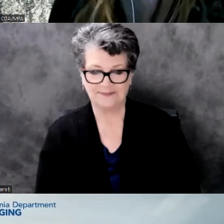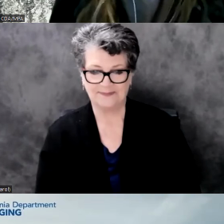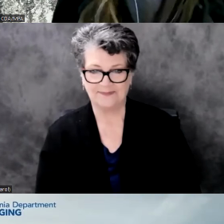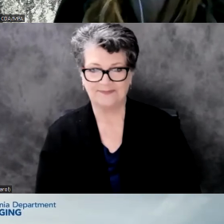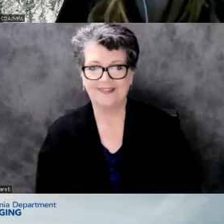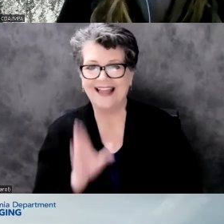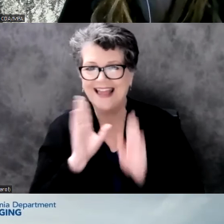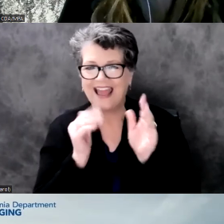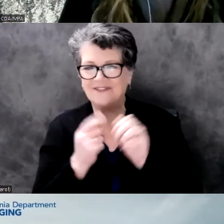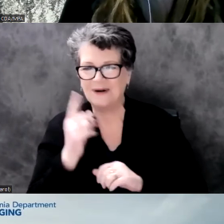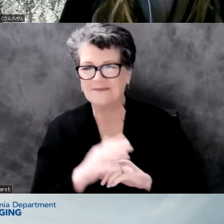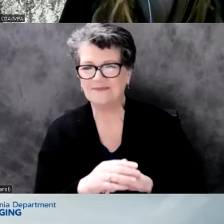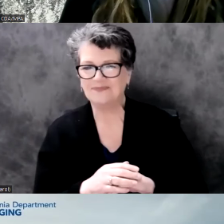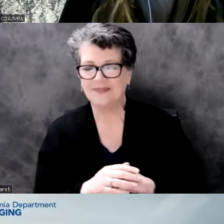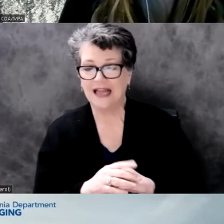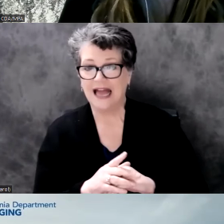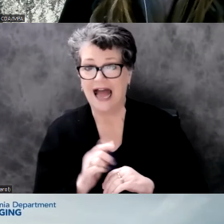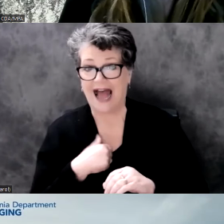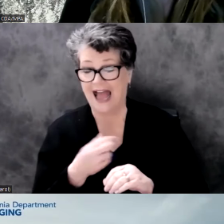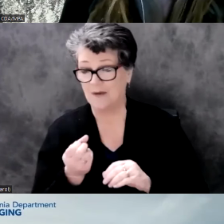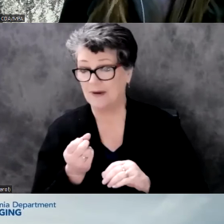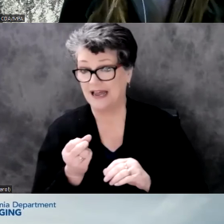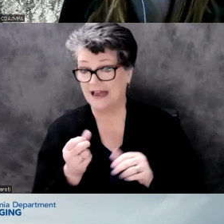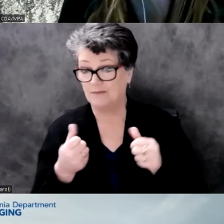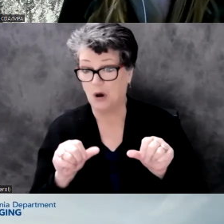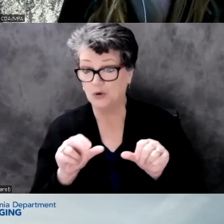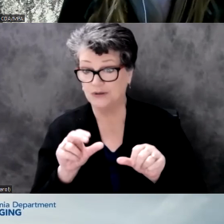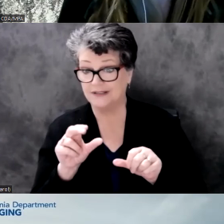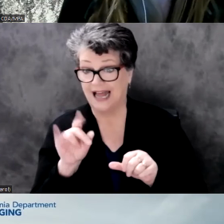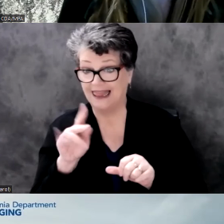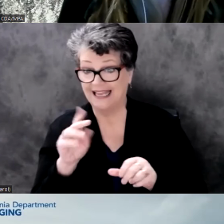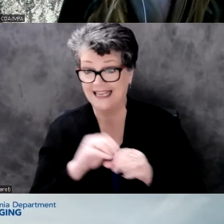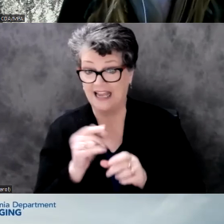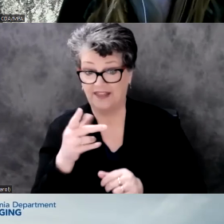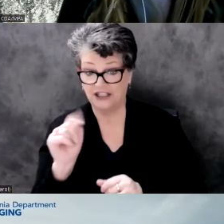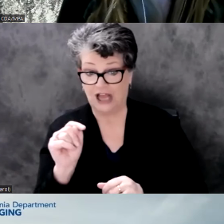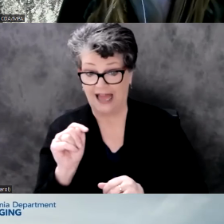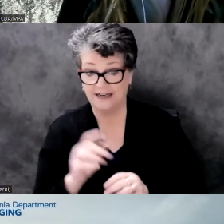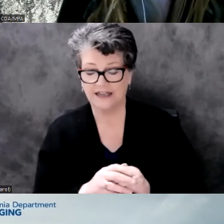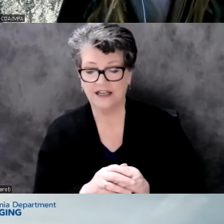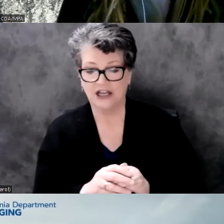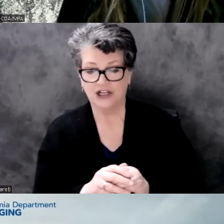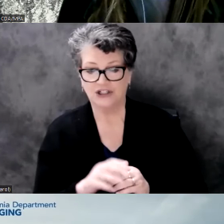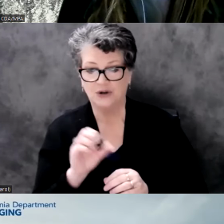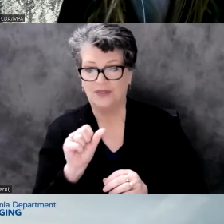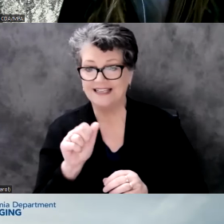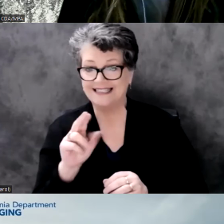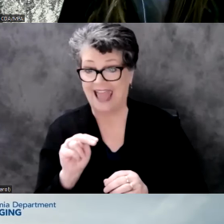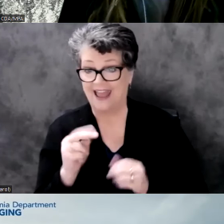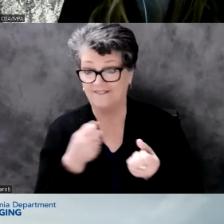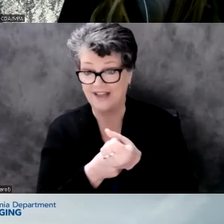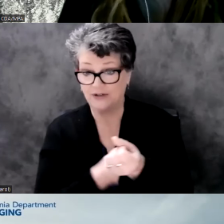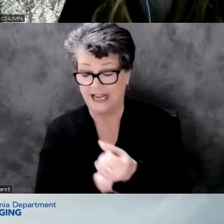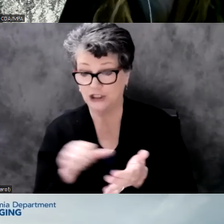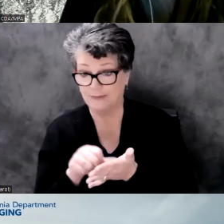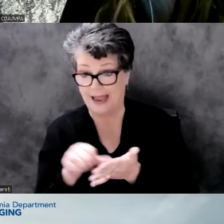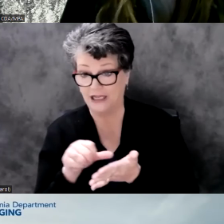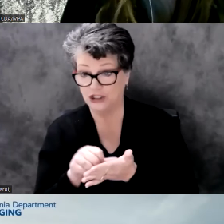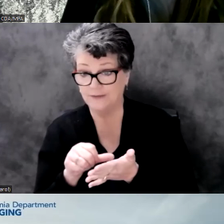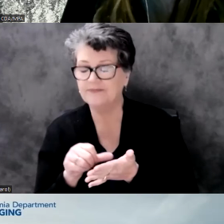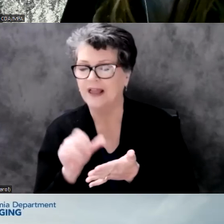Hey, everybody. I'm going to put a link in the chat, which is to the SCAN Foundation's page that focuses